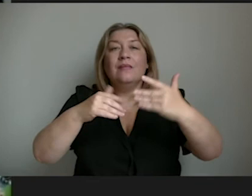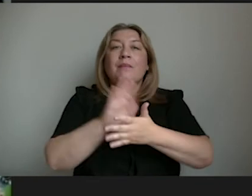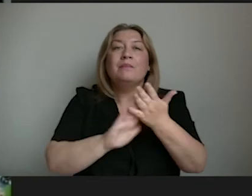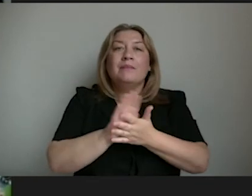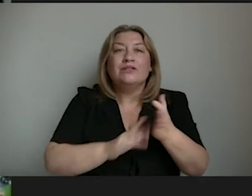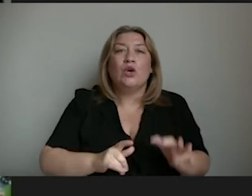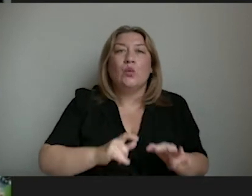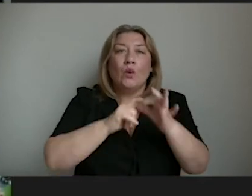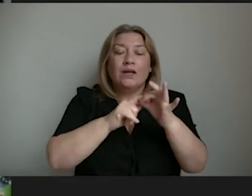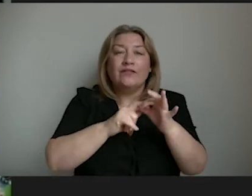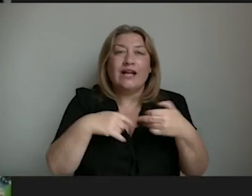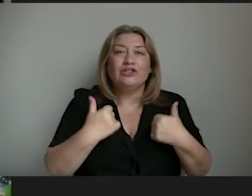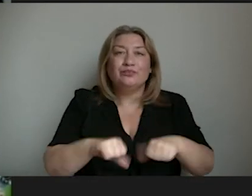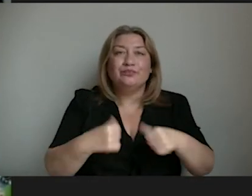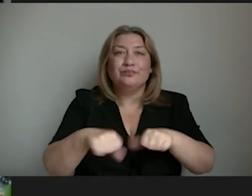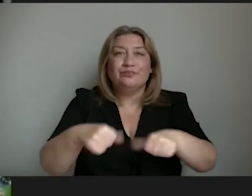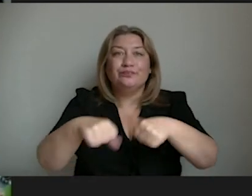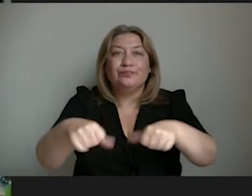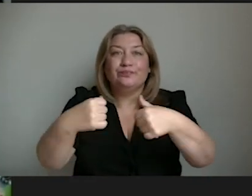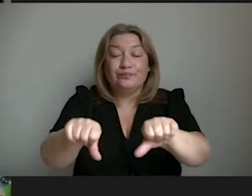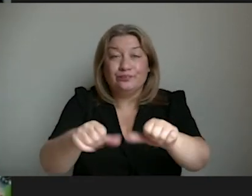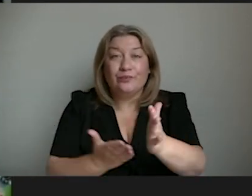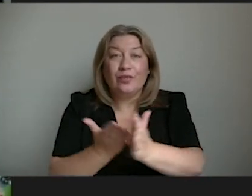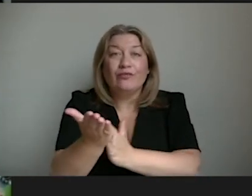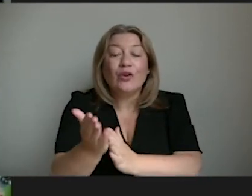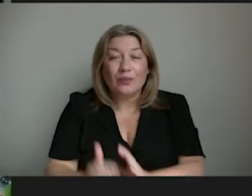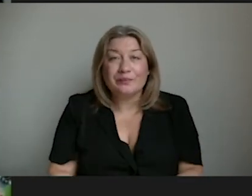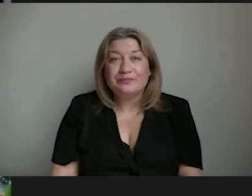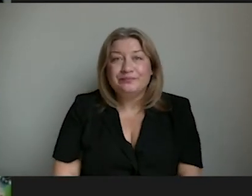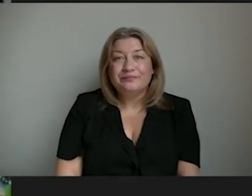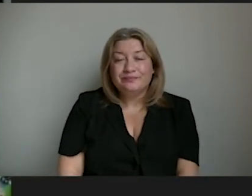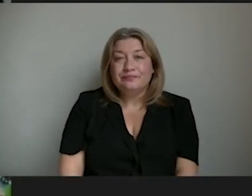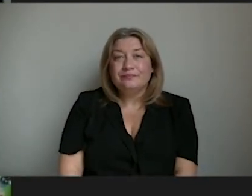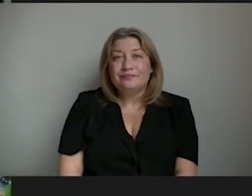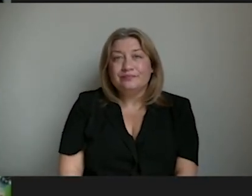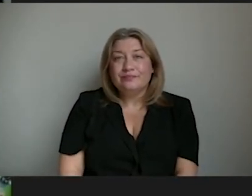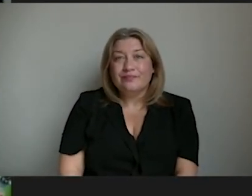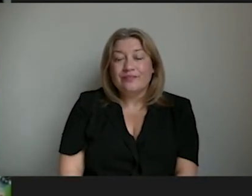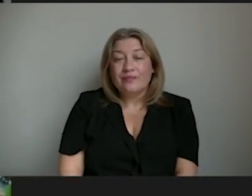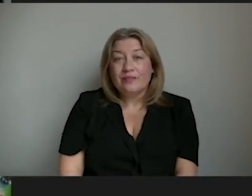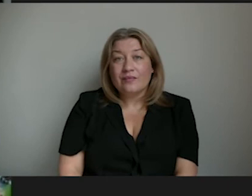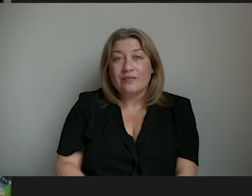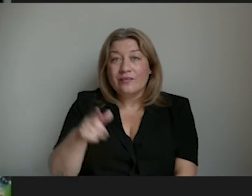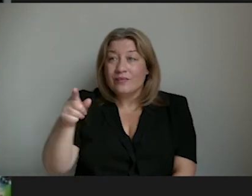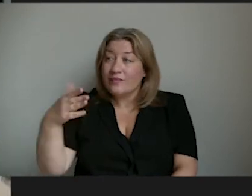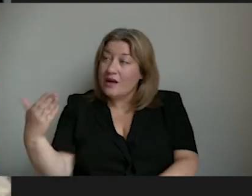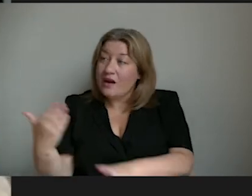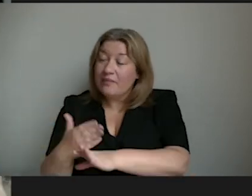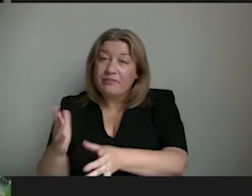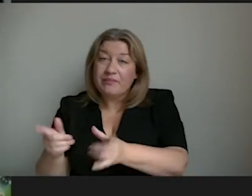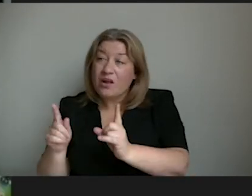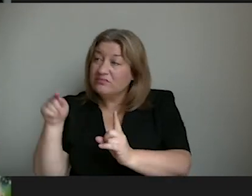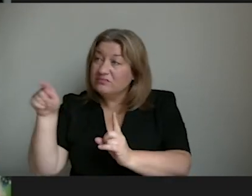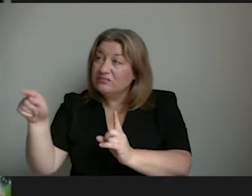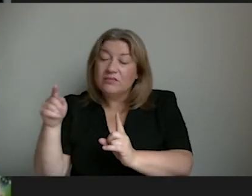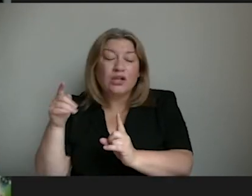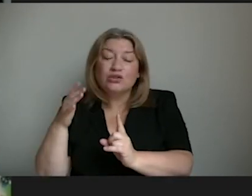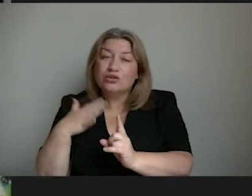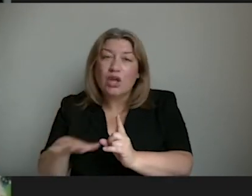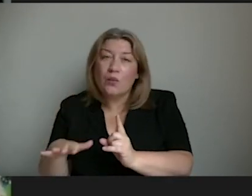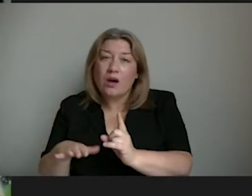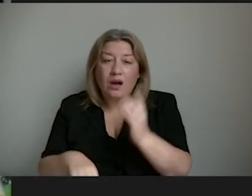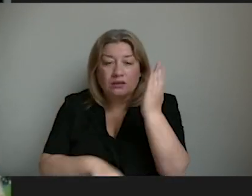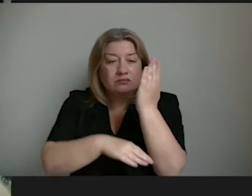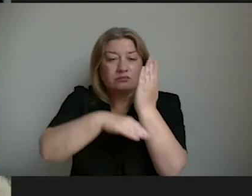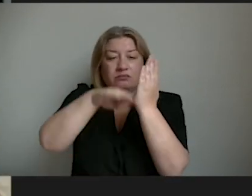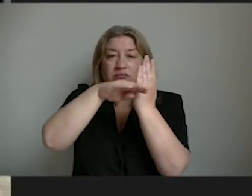upon your skills and gain more and more qualifications as you go through your apprenticeship program. If the employer wasn't looking to